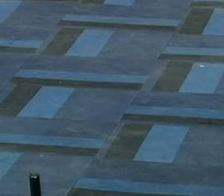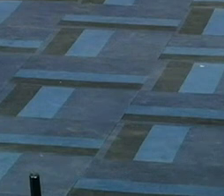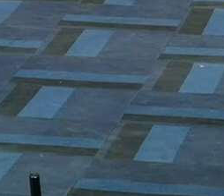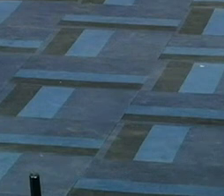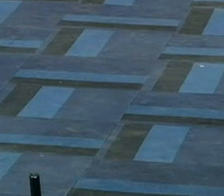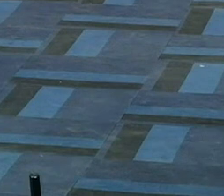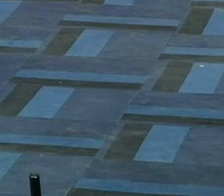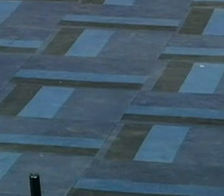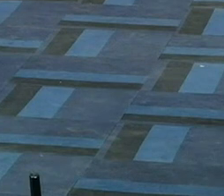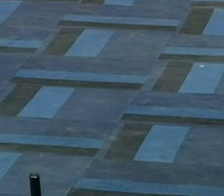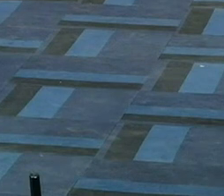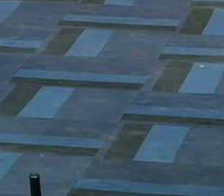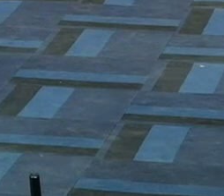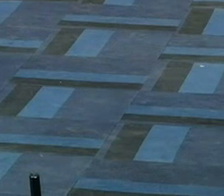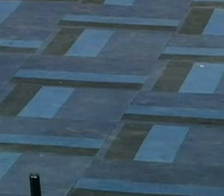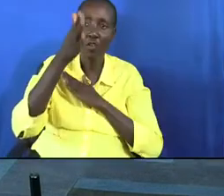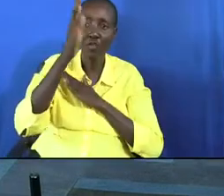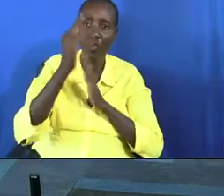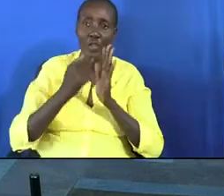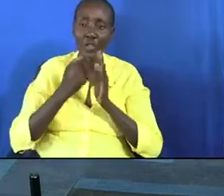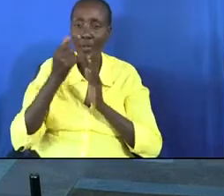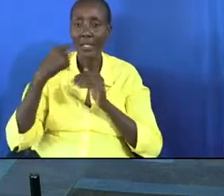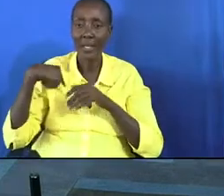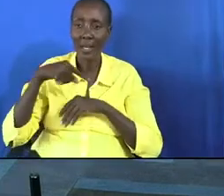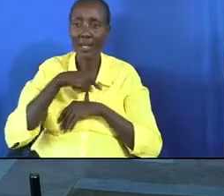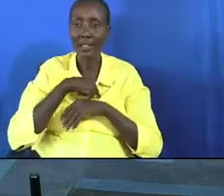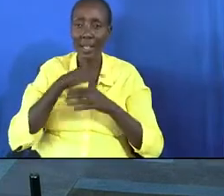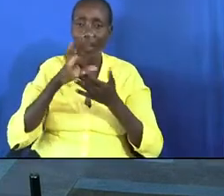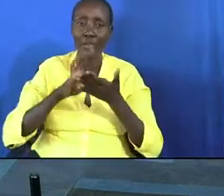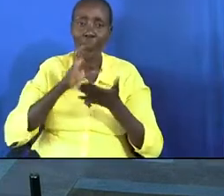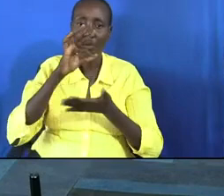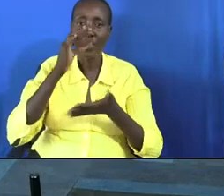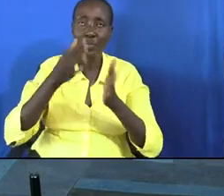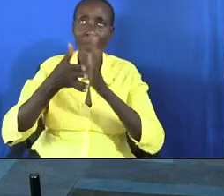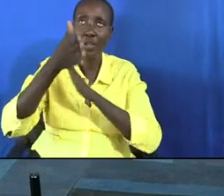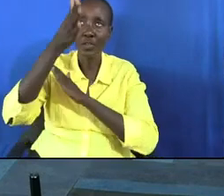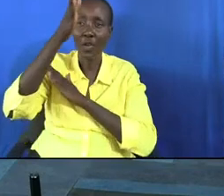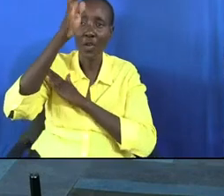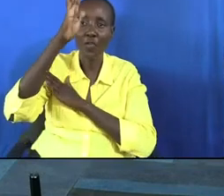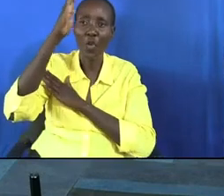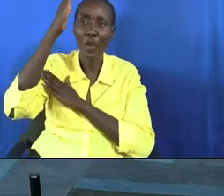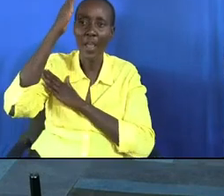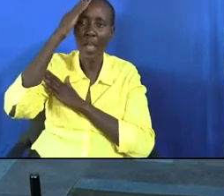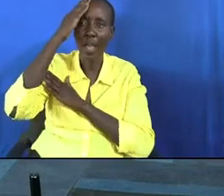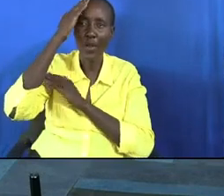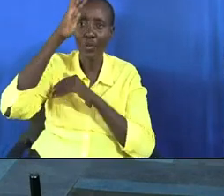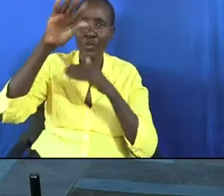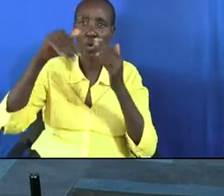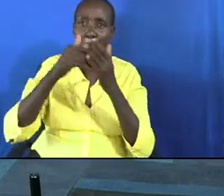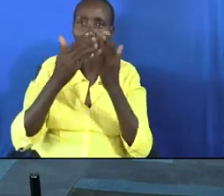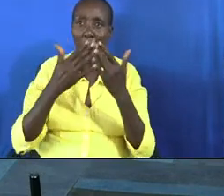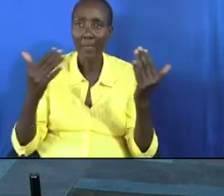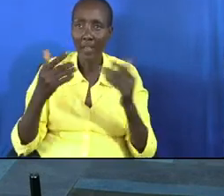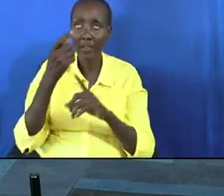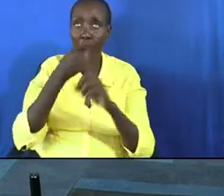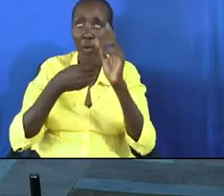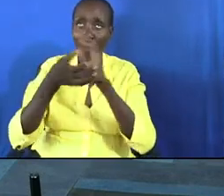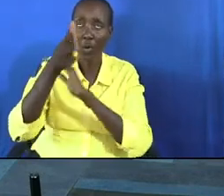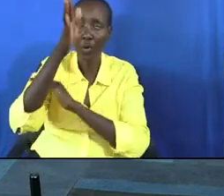deep things of God. So God's Spirit knows all things from